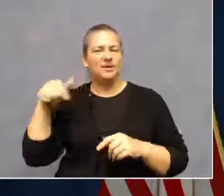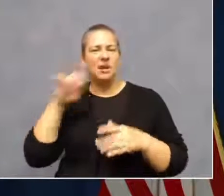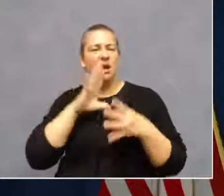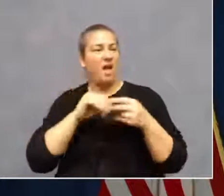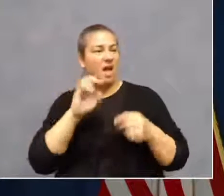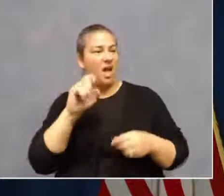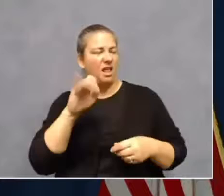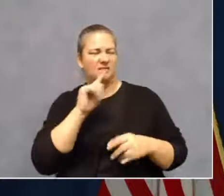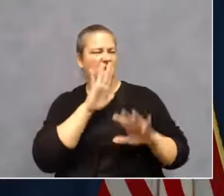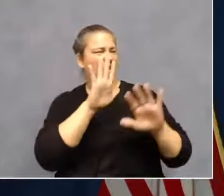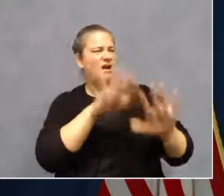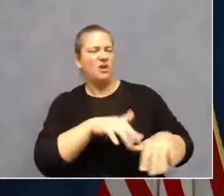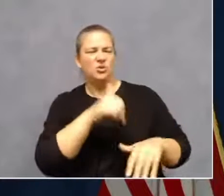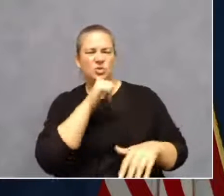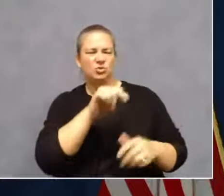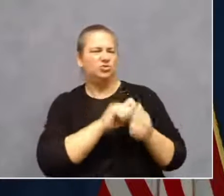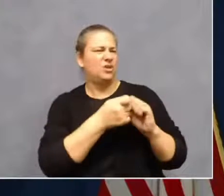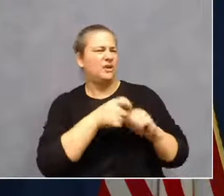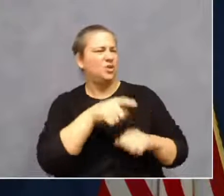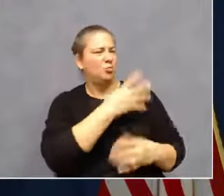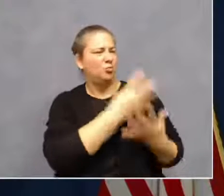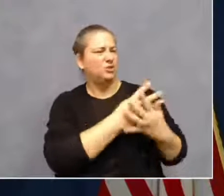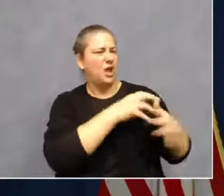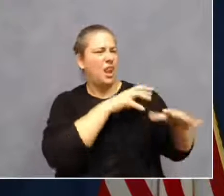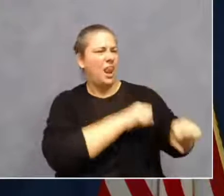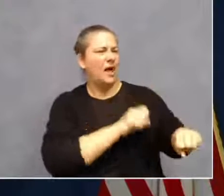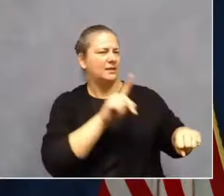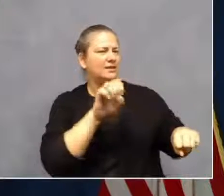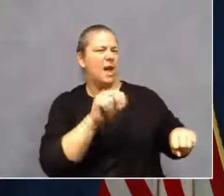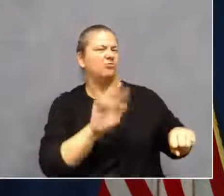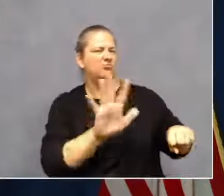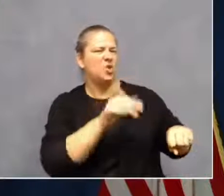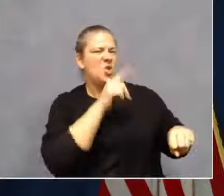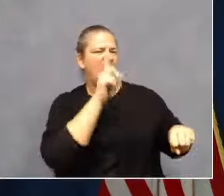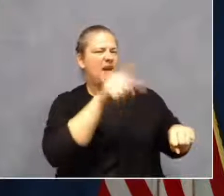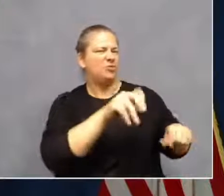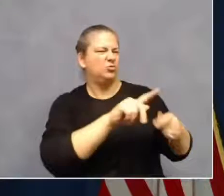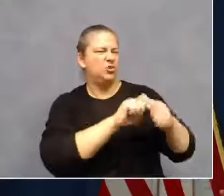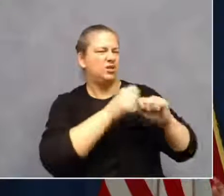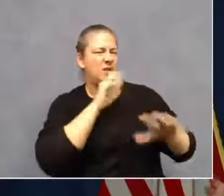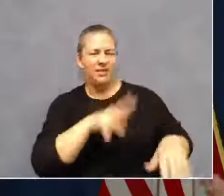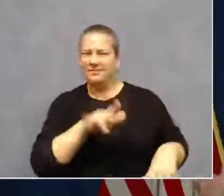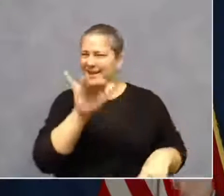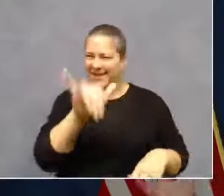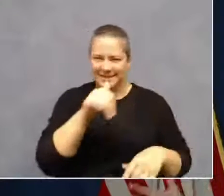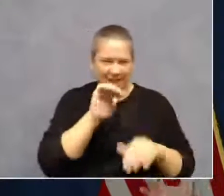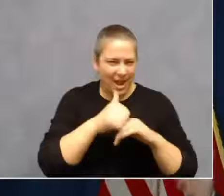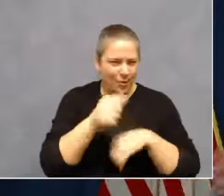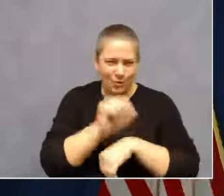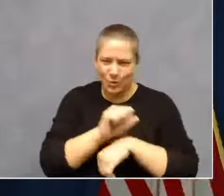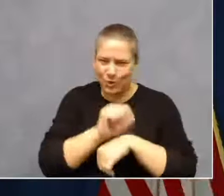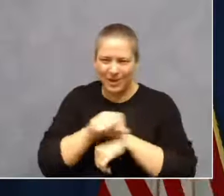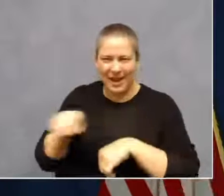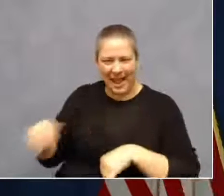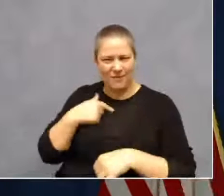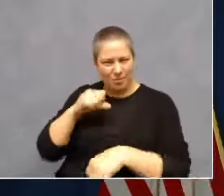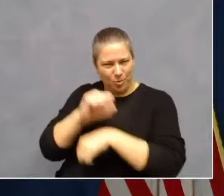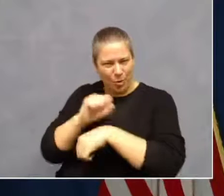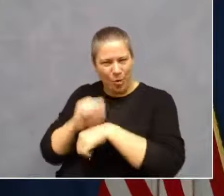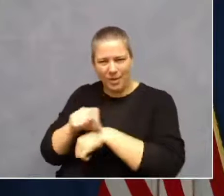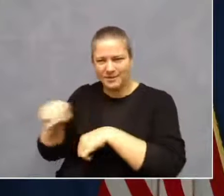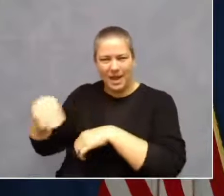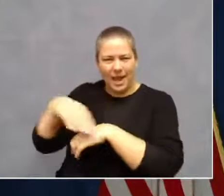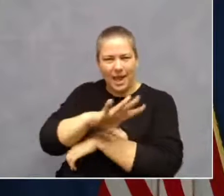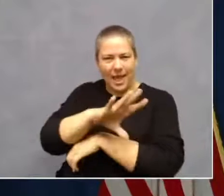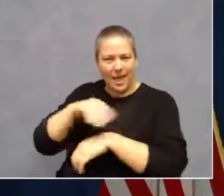it's all in a prison that's locked down. That's not how it works. There's 300 plus employees, vendors, and the rest that go in and out on